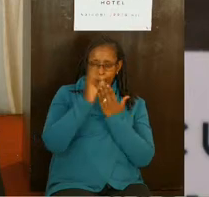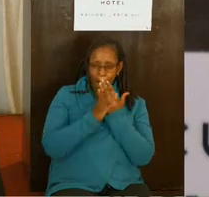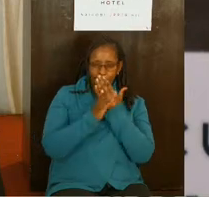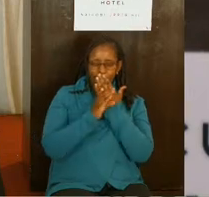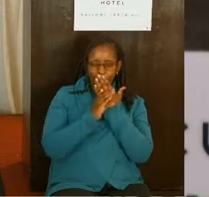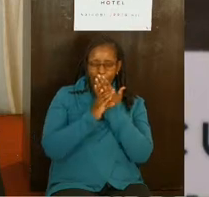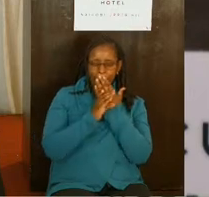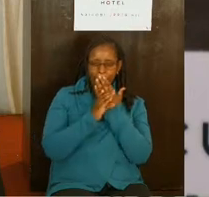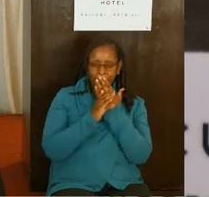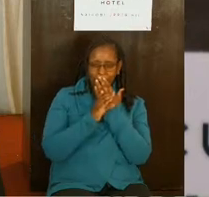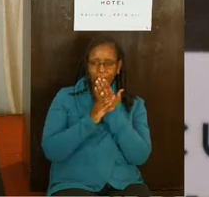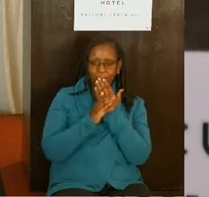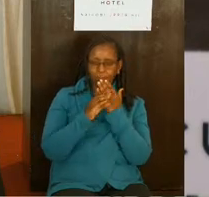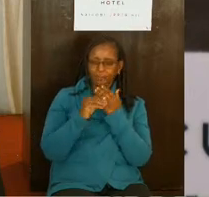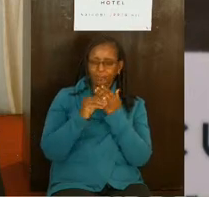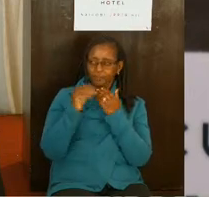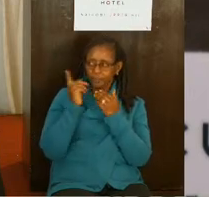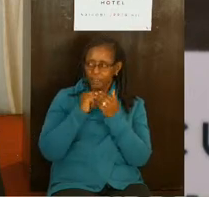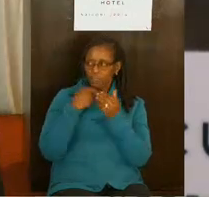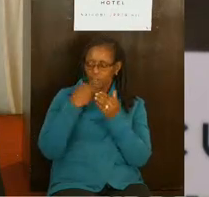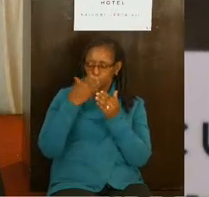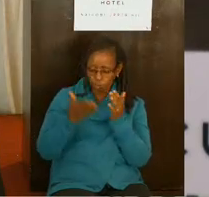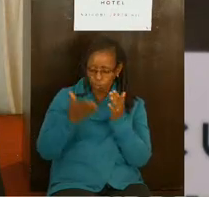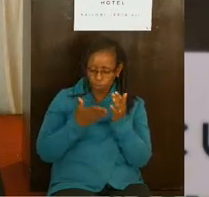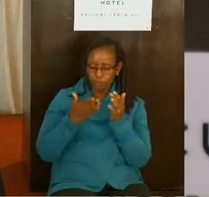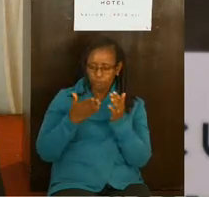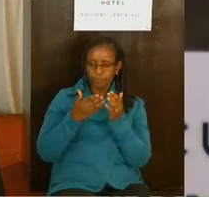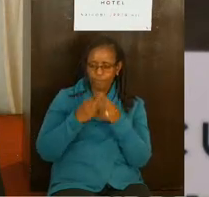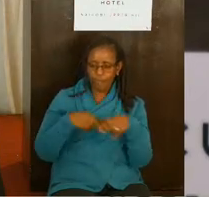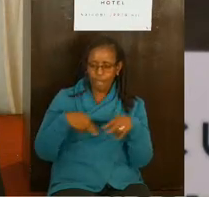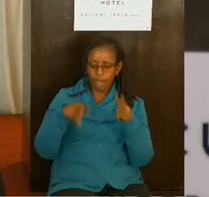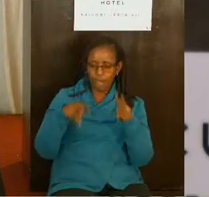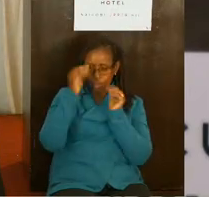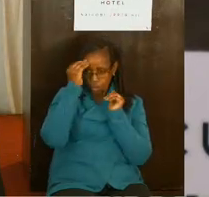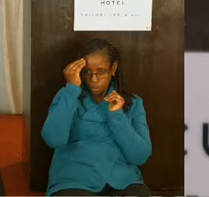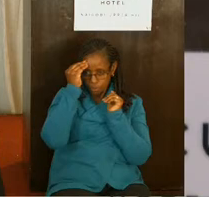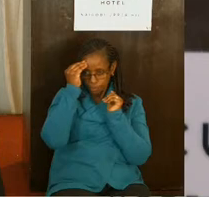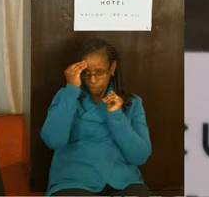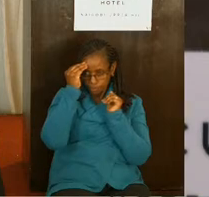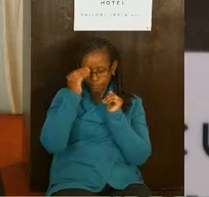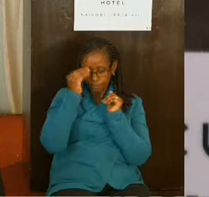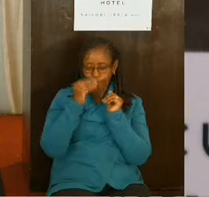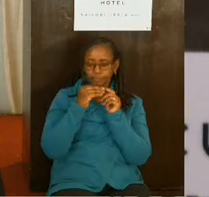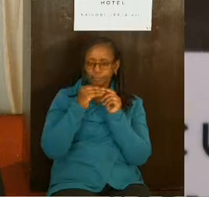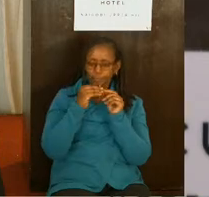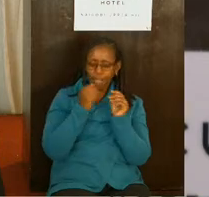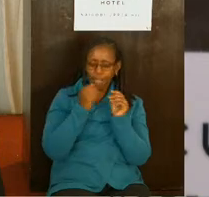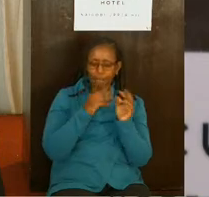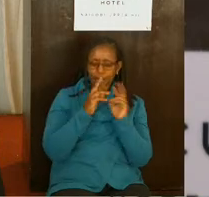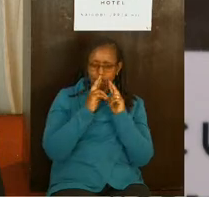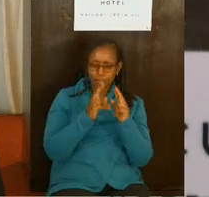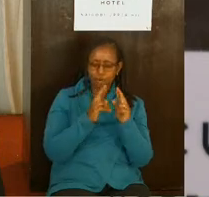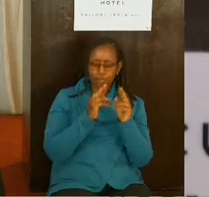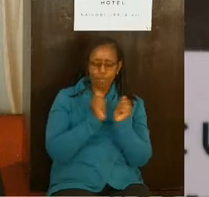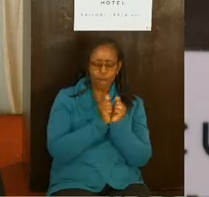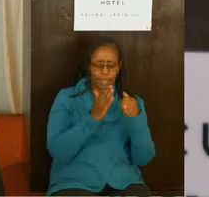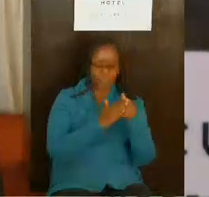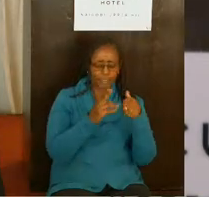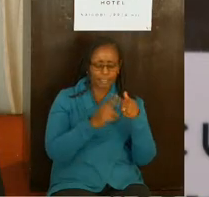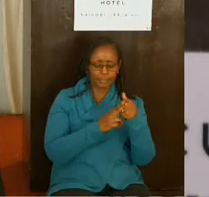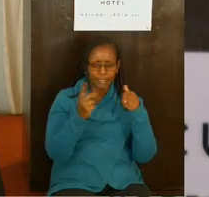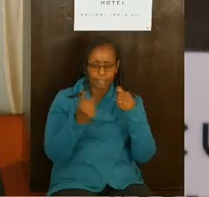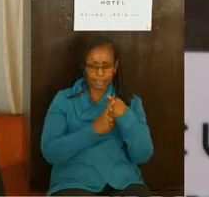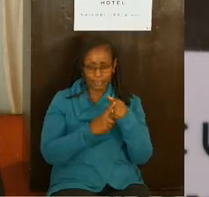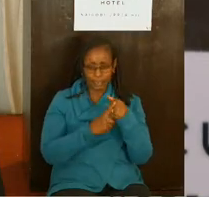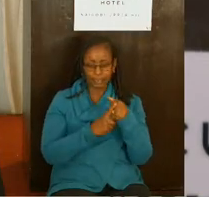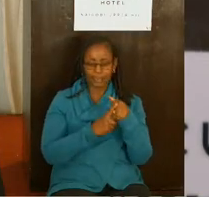past attempts to introduce value-based education if we look at the ashati report of 1976 a very Progressive